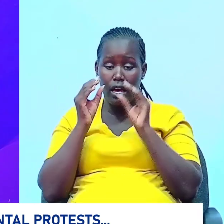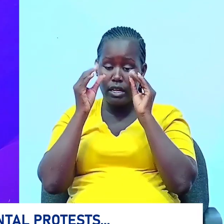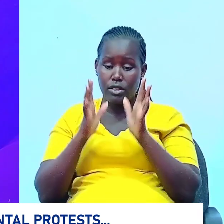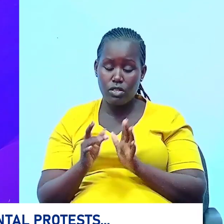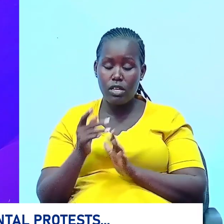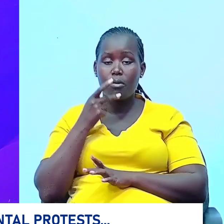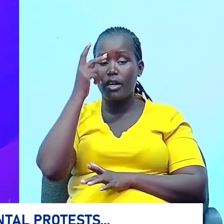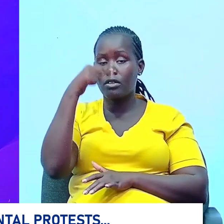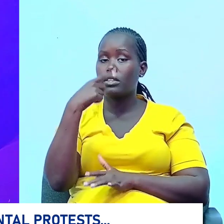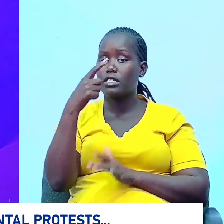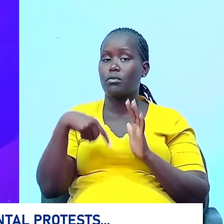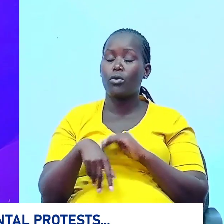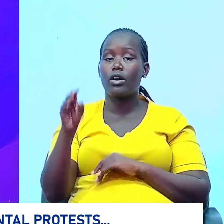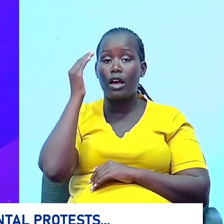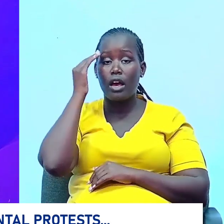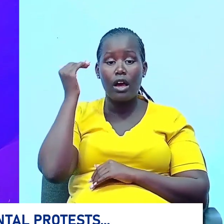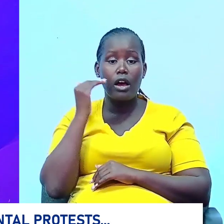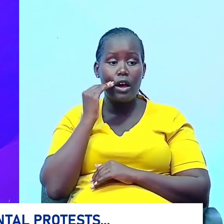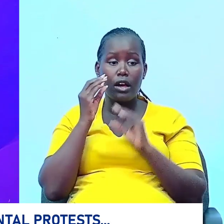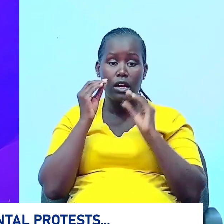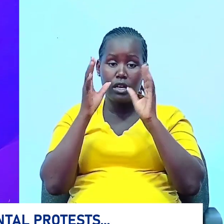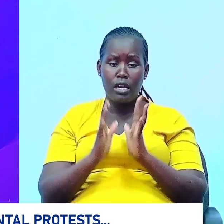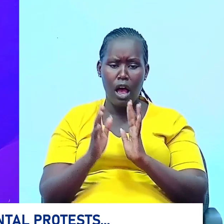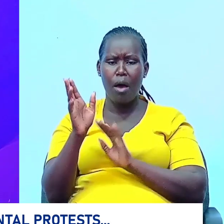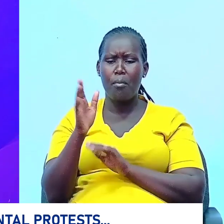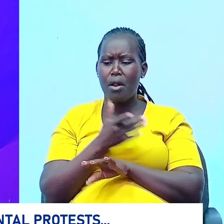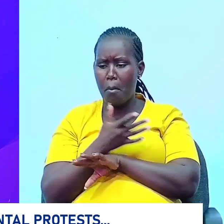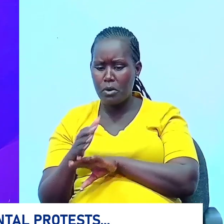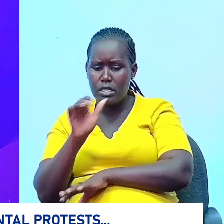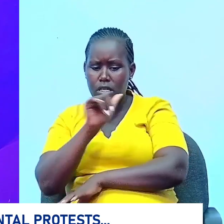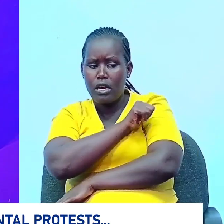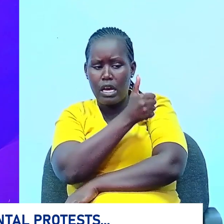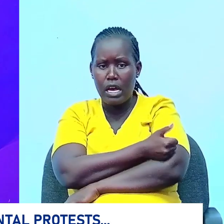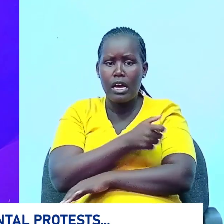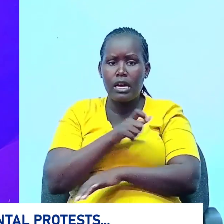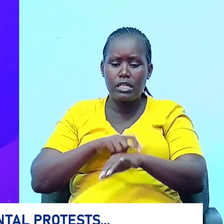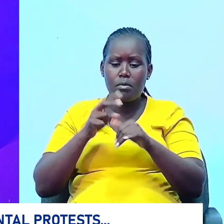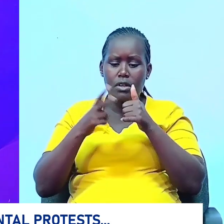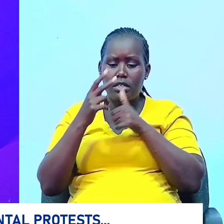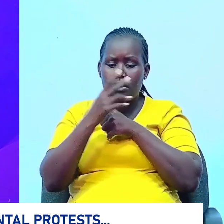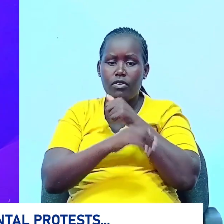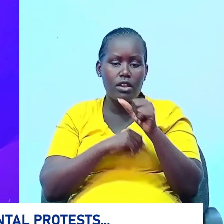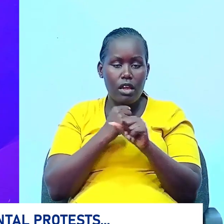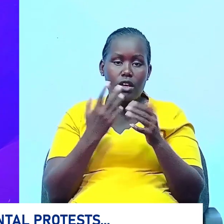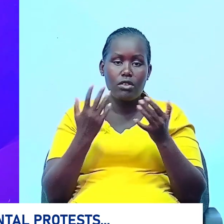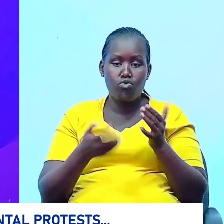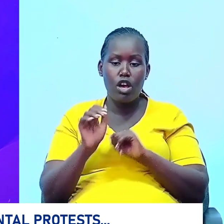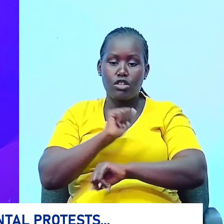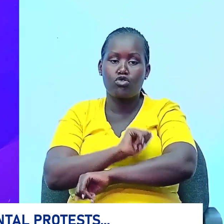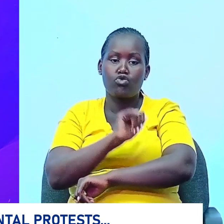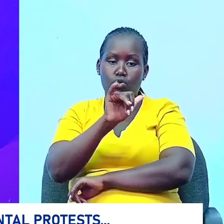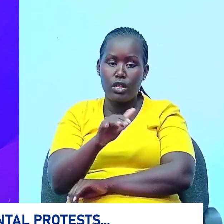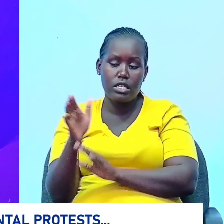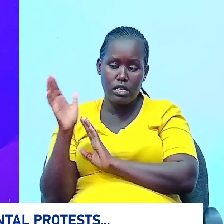alleged that the head teacher has been abusing his authority during his 7-year tenure at the school.